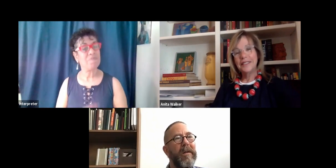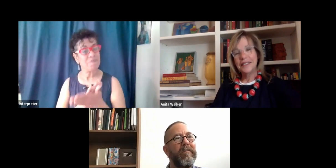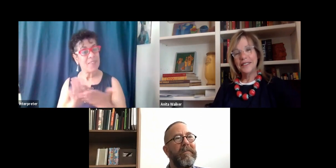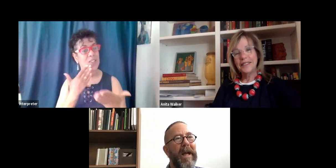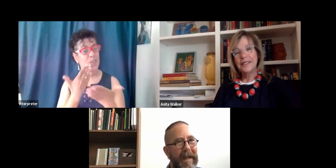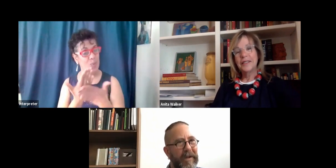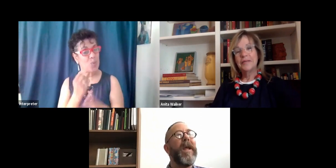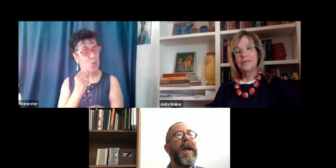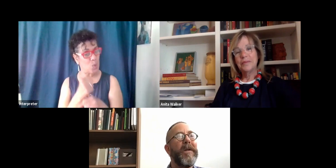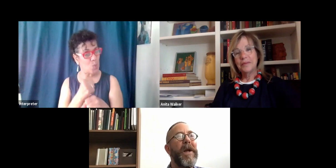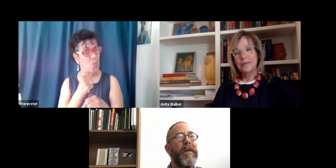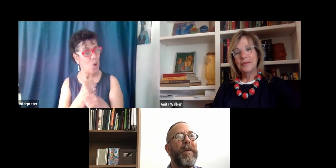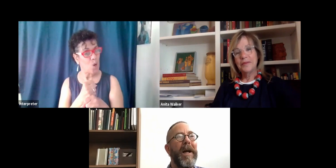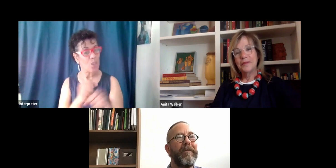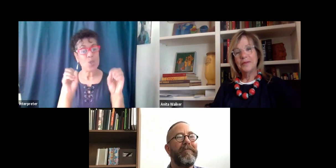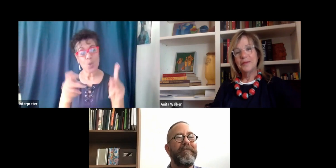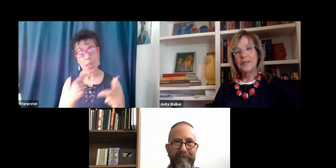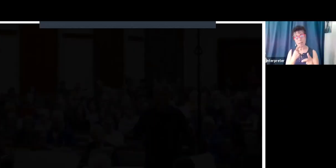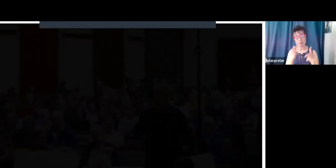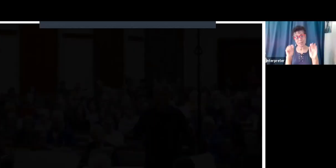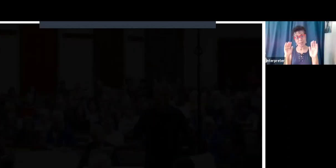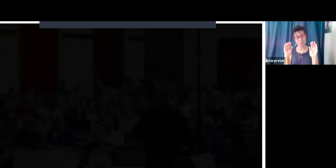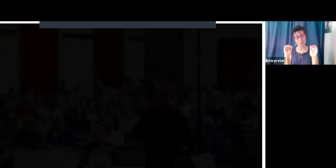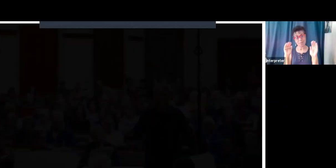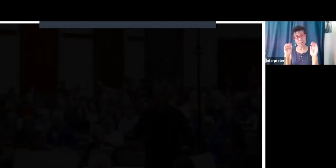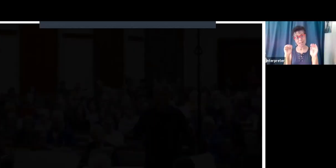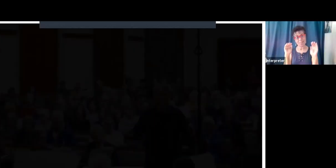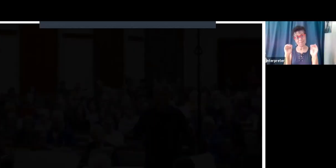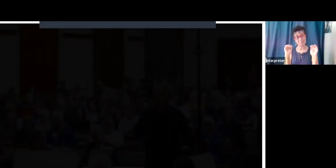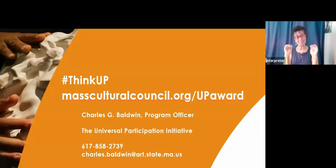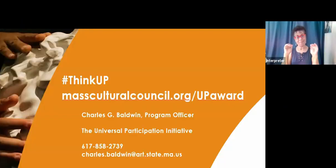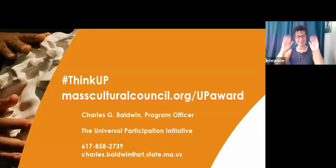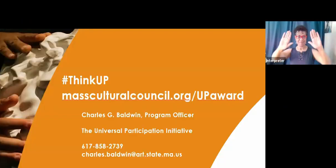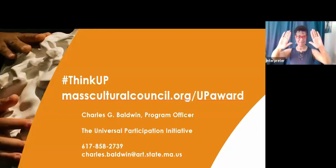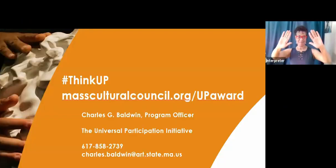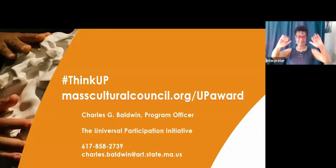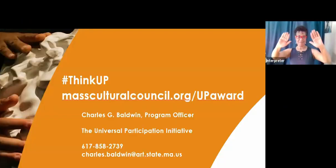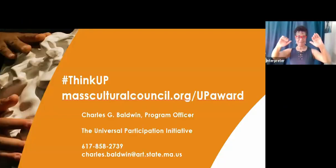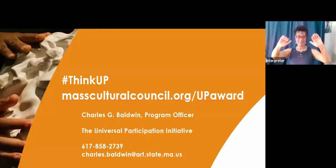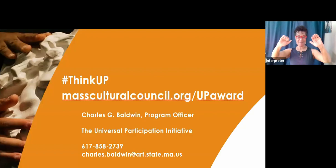work, and it's okay to say goodbye. Thank you so much. Bye-bye, everybody.